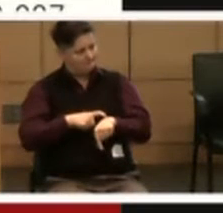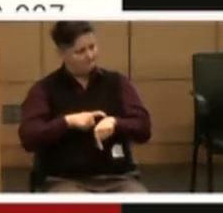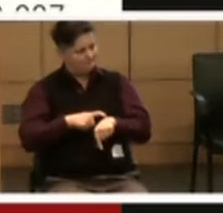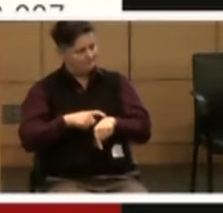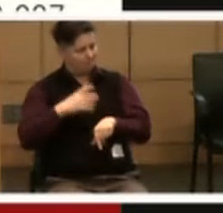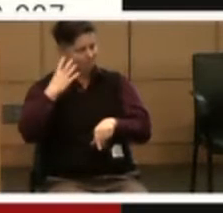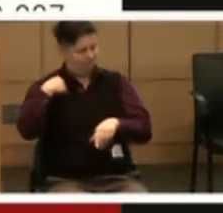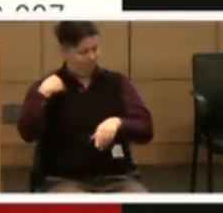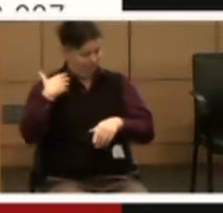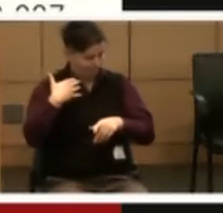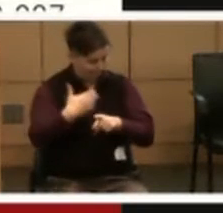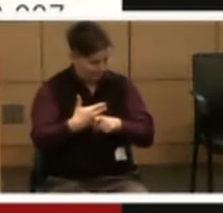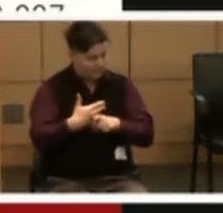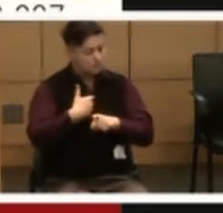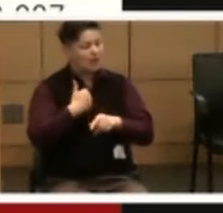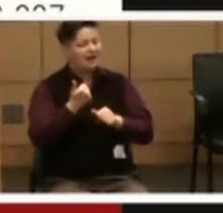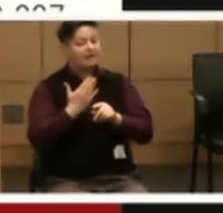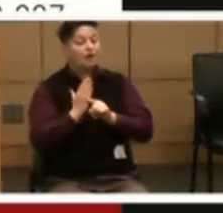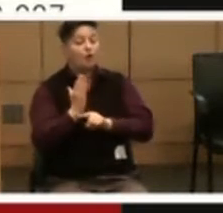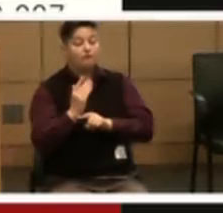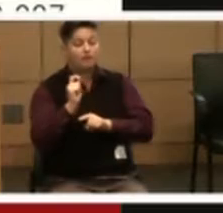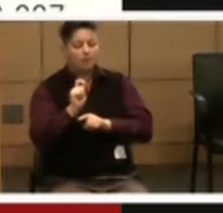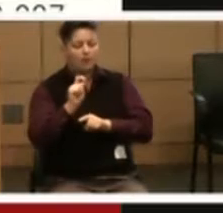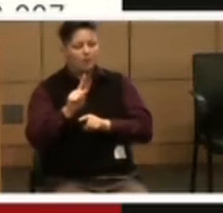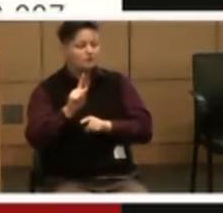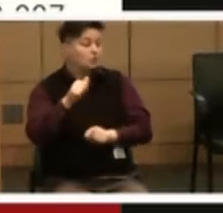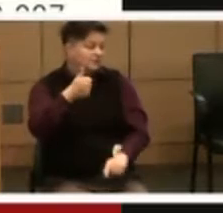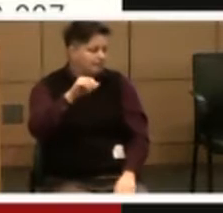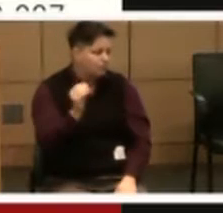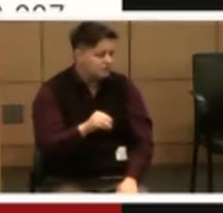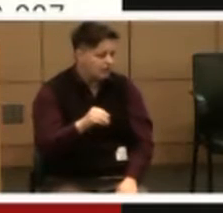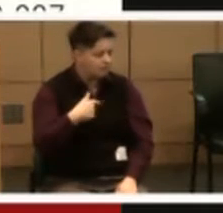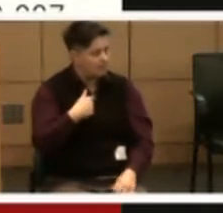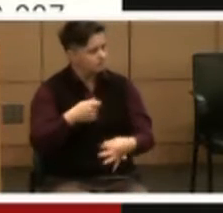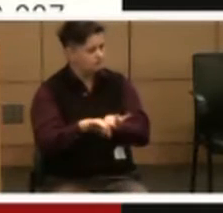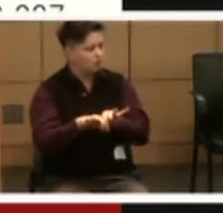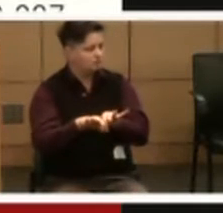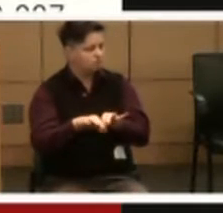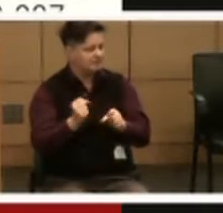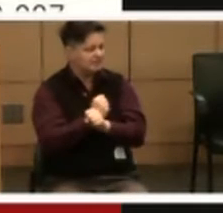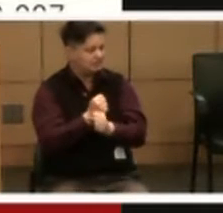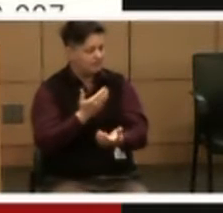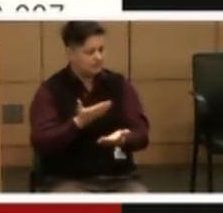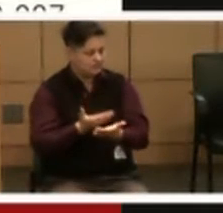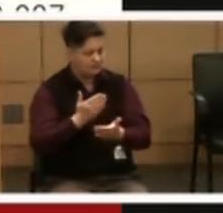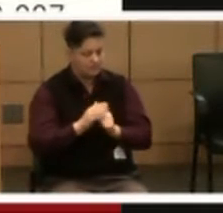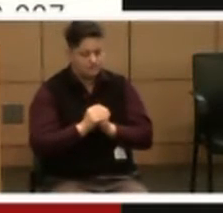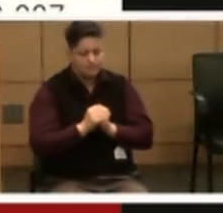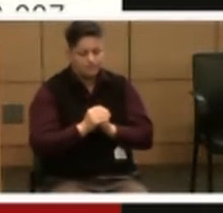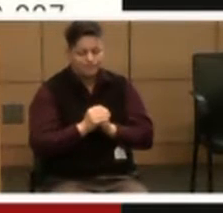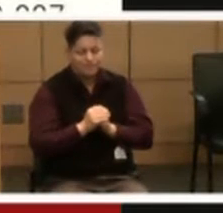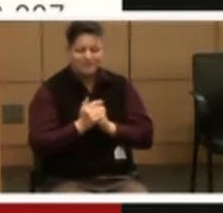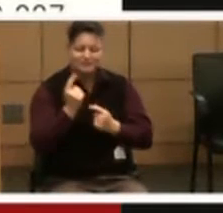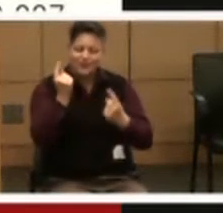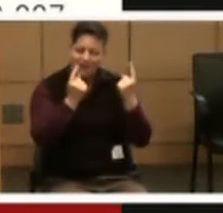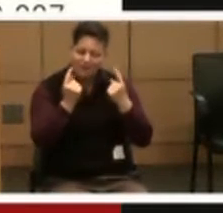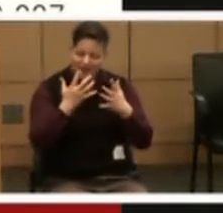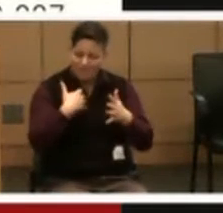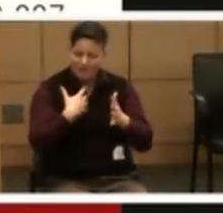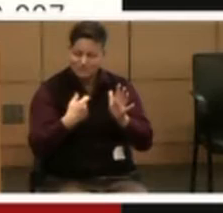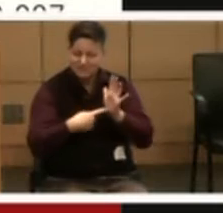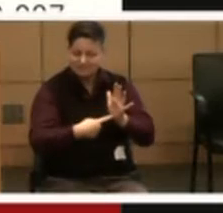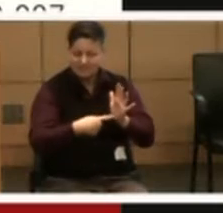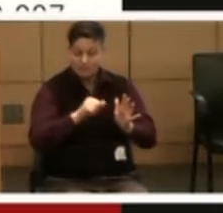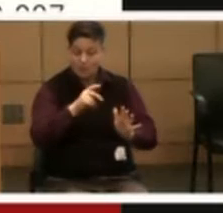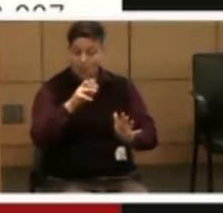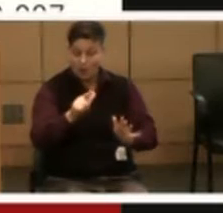about 0.1, so 10%, is considered to be important. So I just wanted to have you pay attention to this oral expression score,